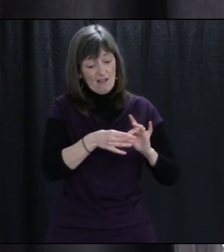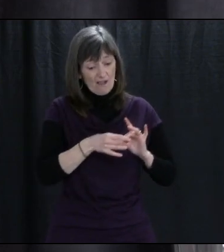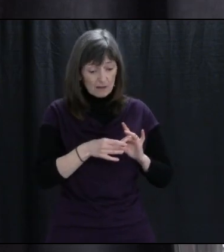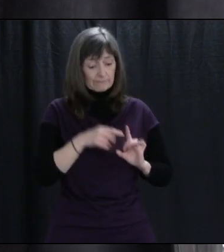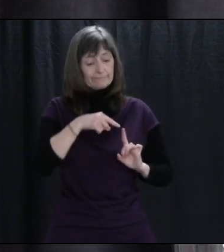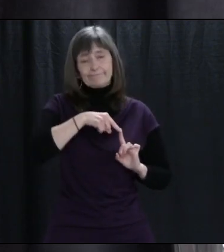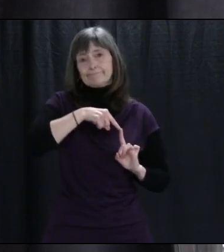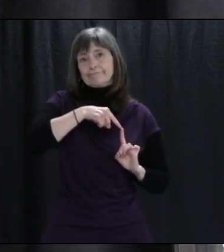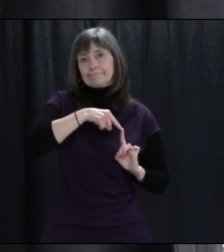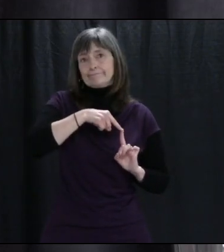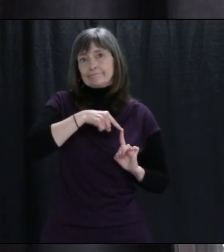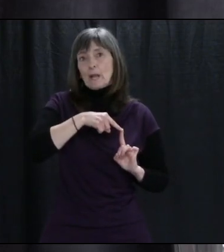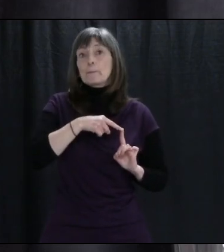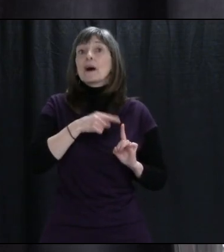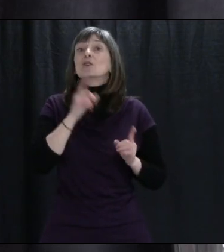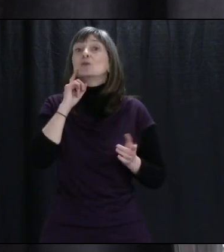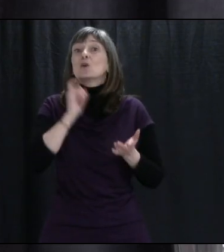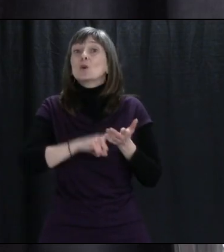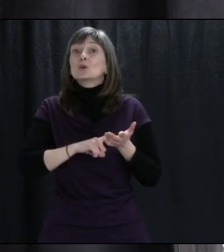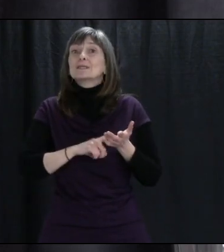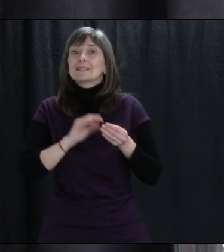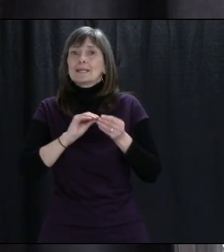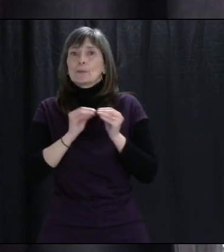of that growth is tailing off.